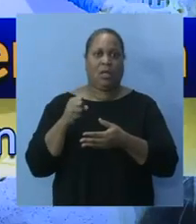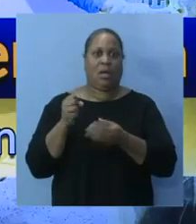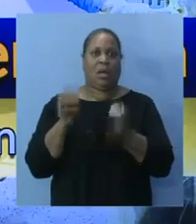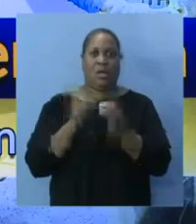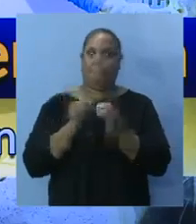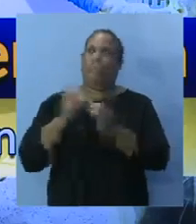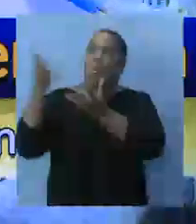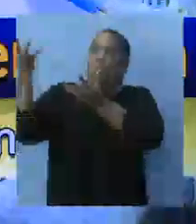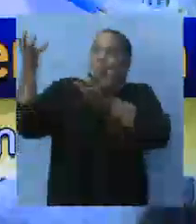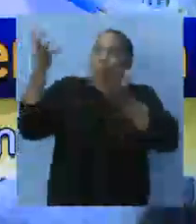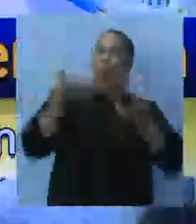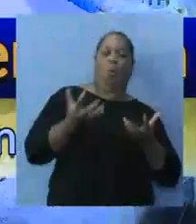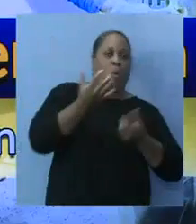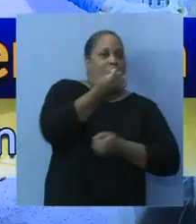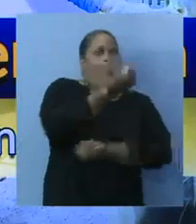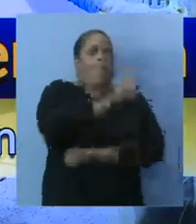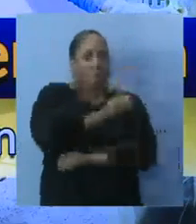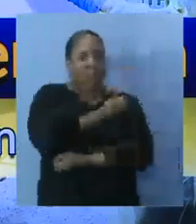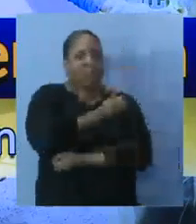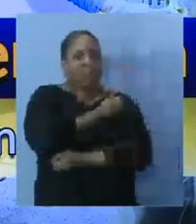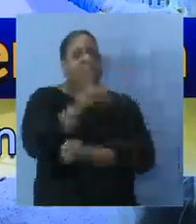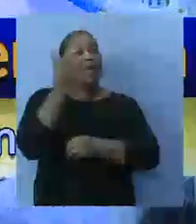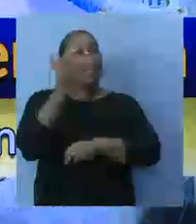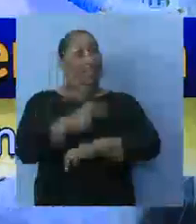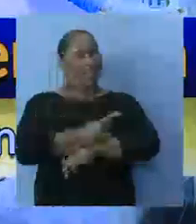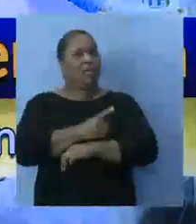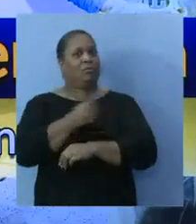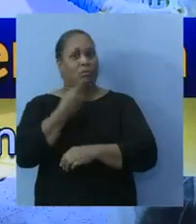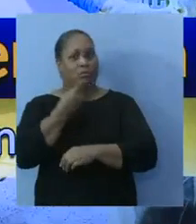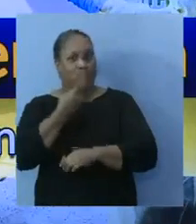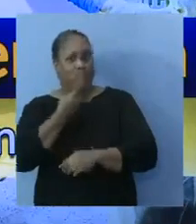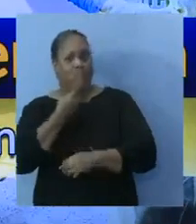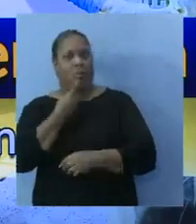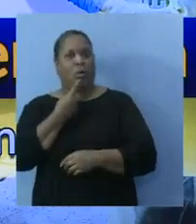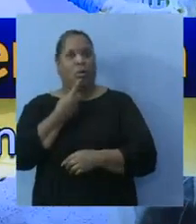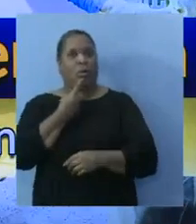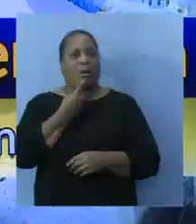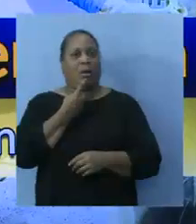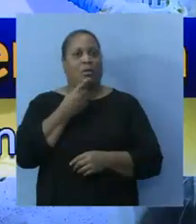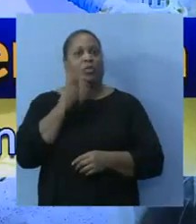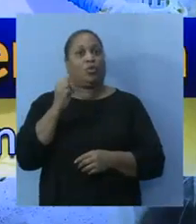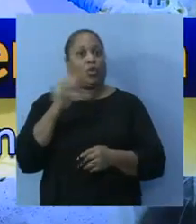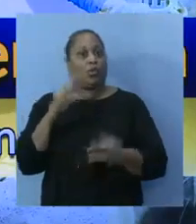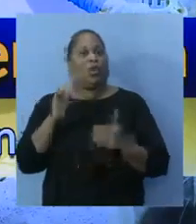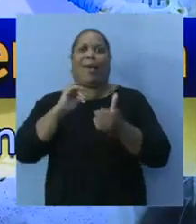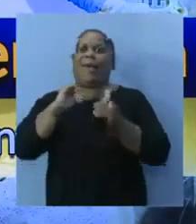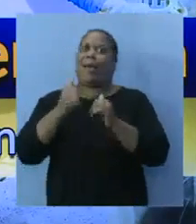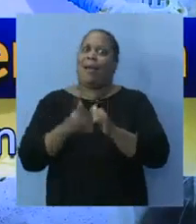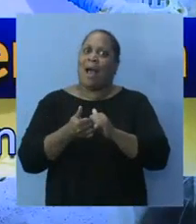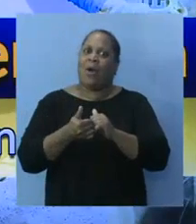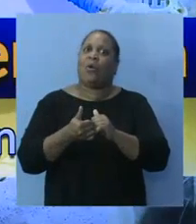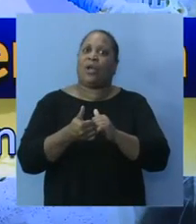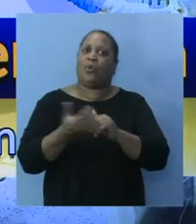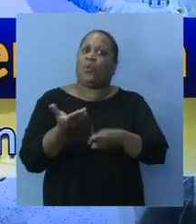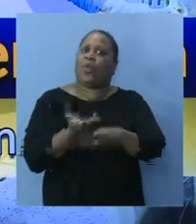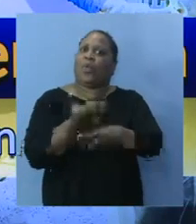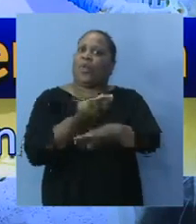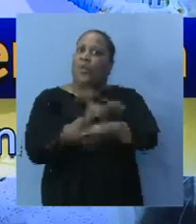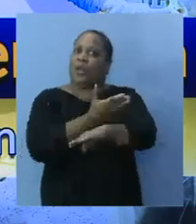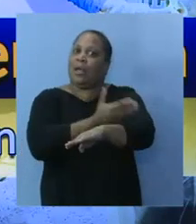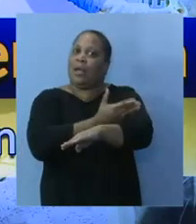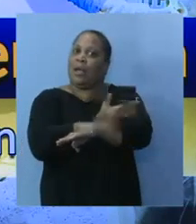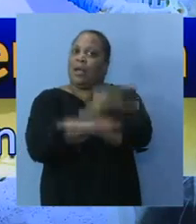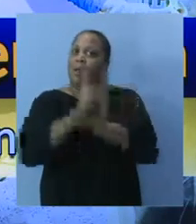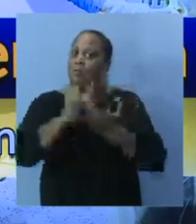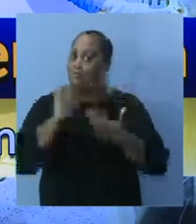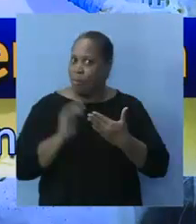to get more, and the dates were yet to be confirmed. So that's where we pivoted and went to how can we scale up, what are the things in which we have to do,